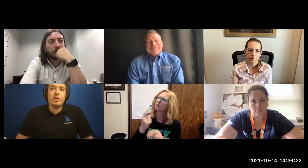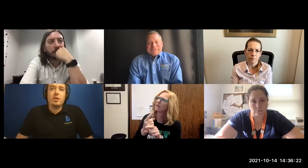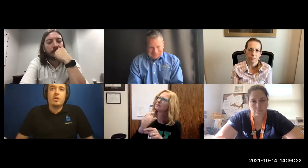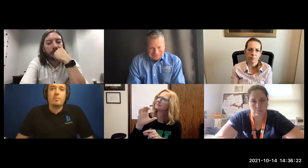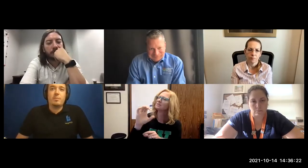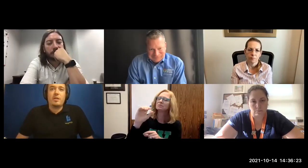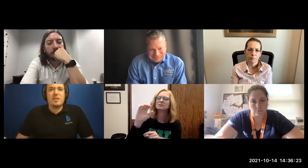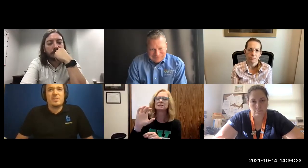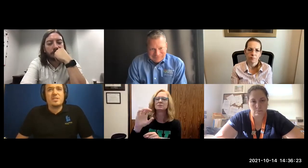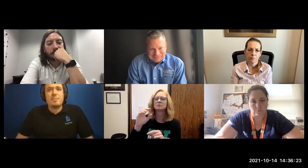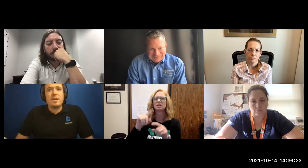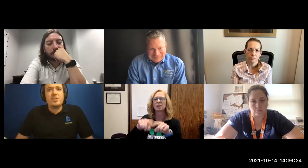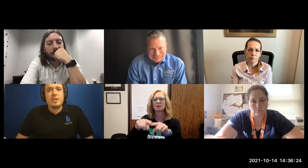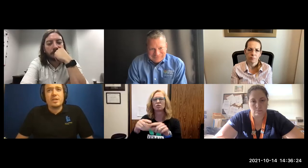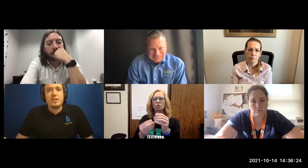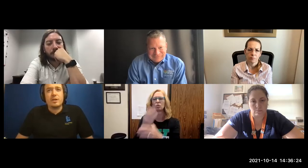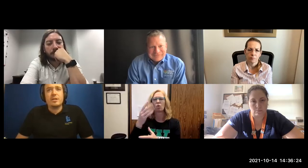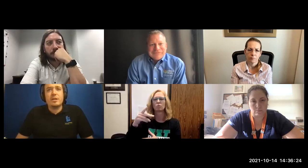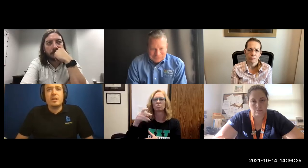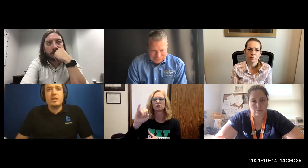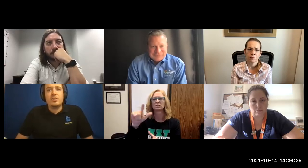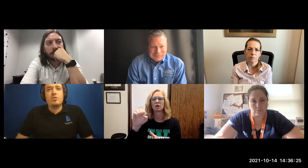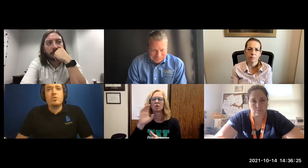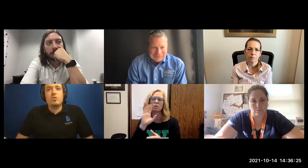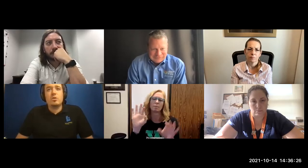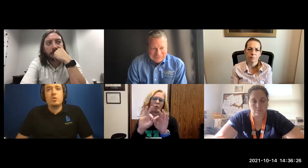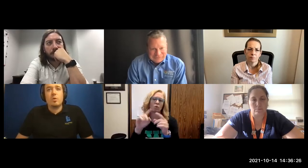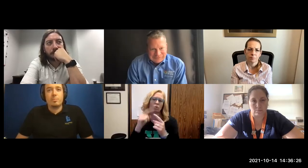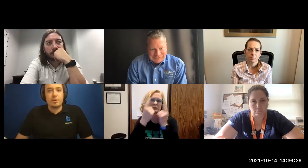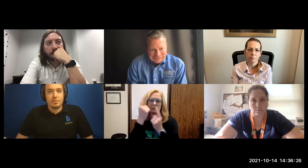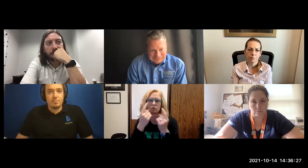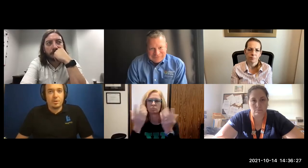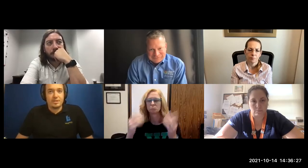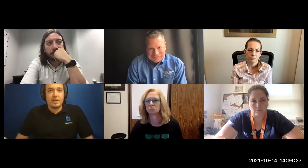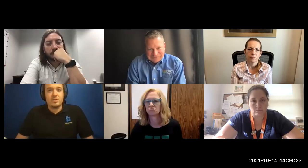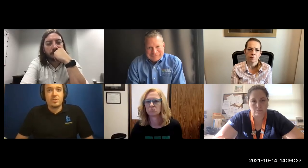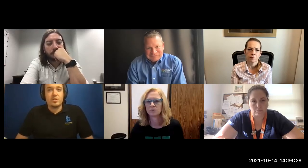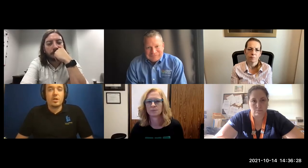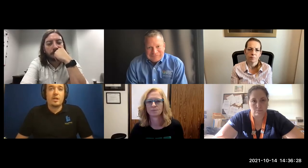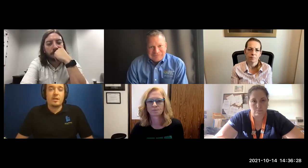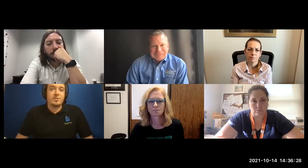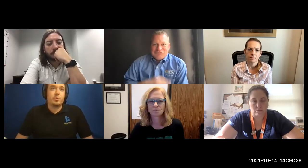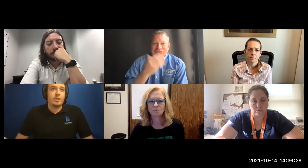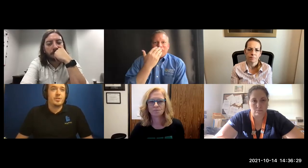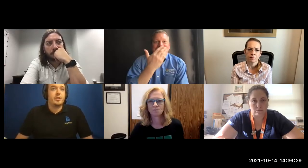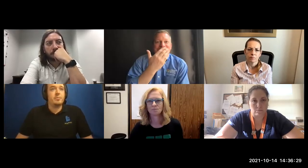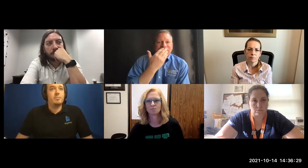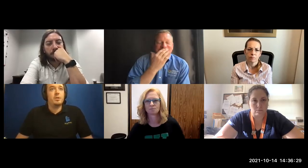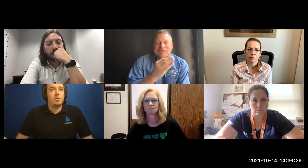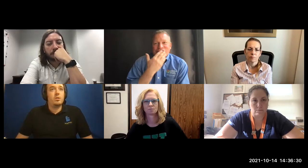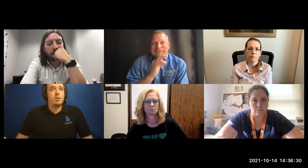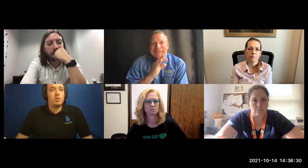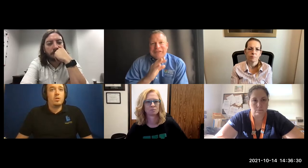good. I think is it CPG, is that correct? Conditional growth percentiles, I think is important to consider